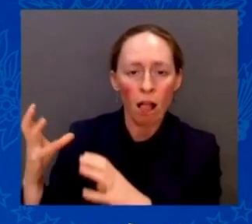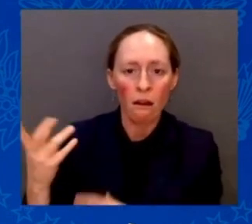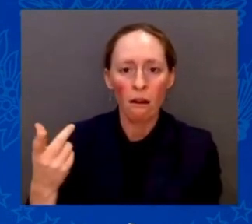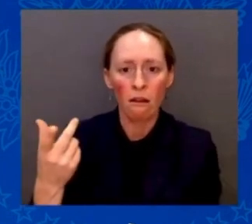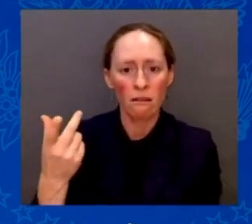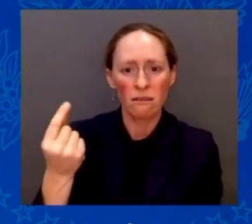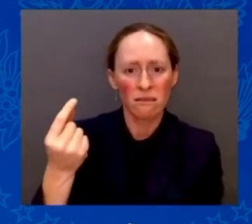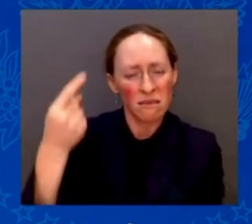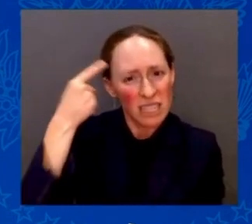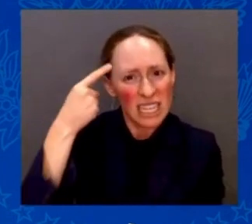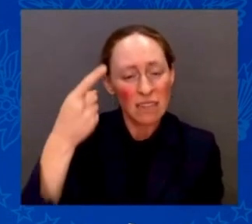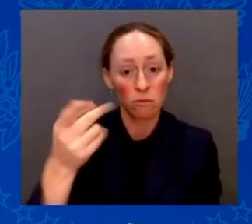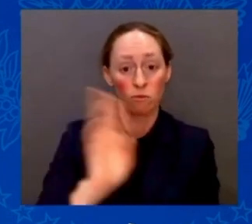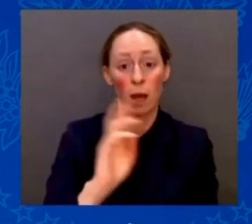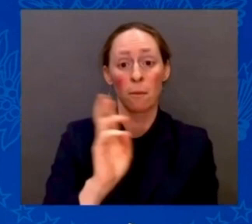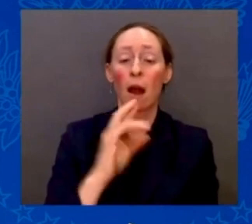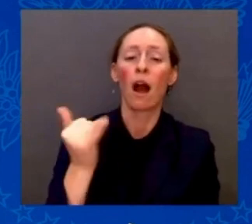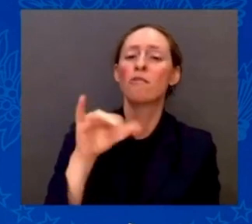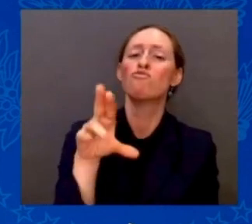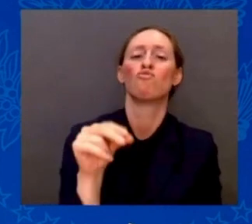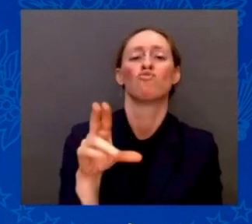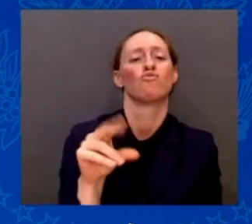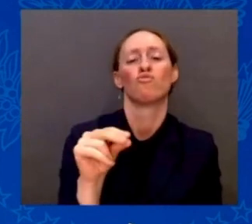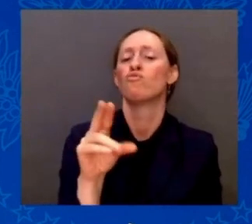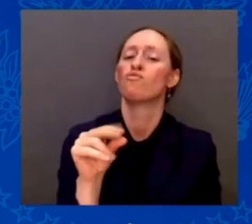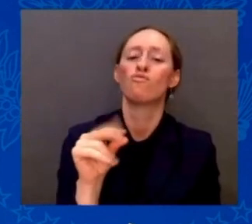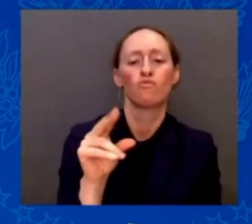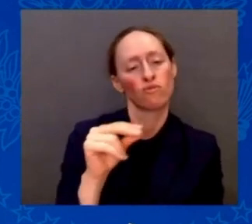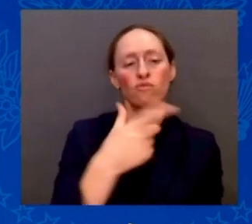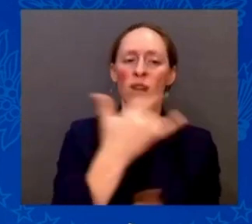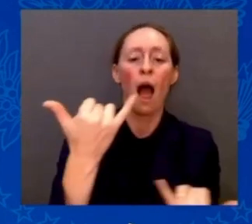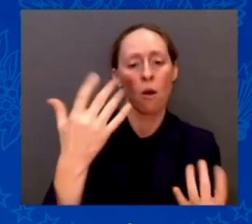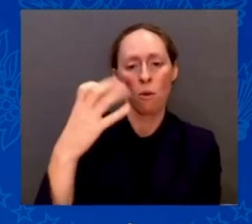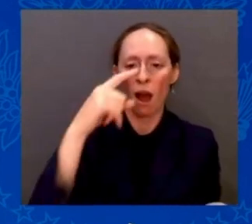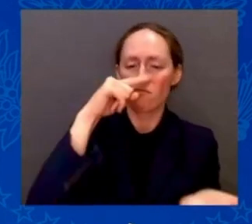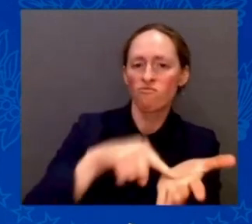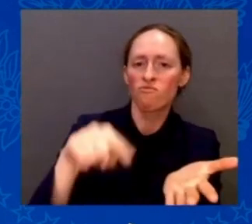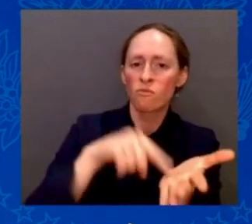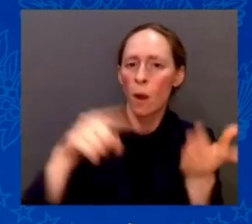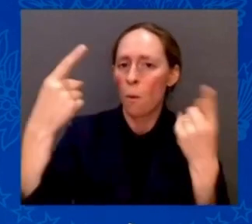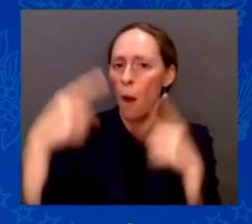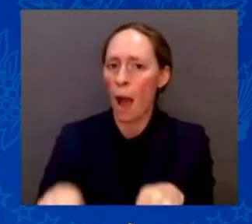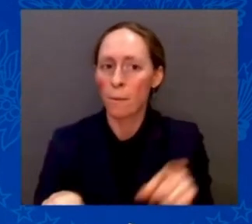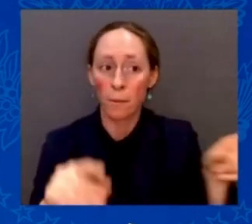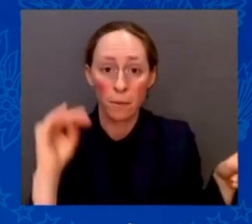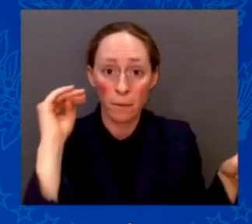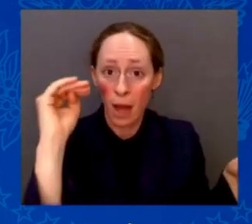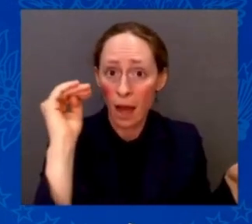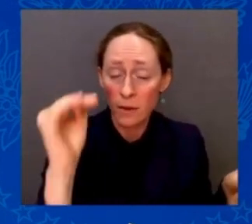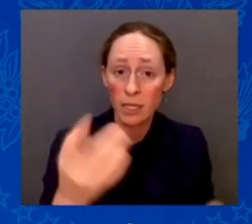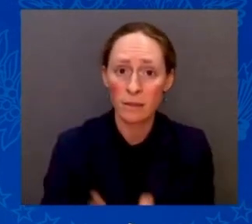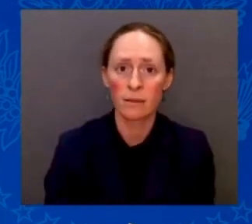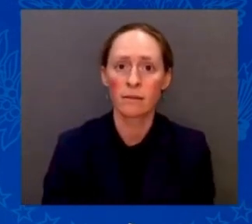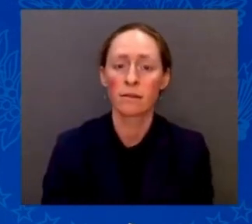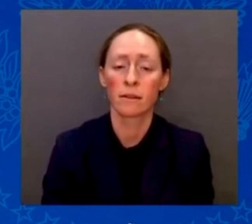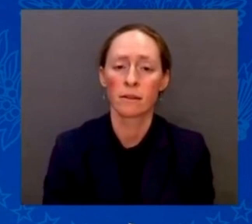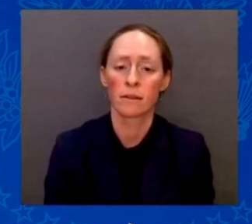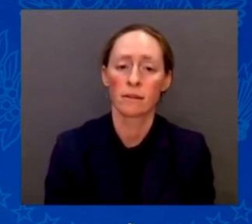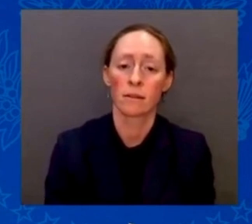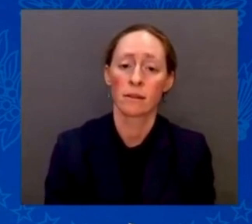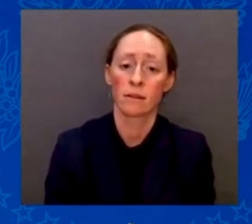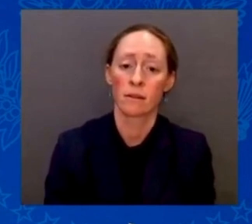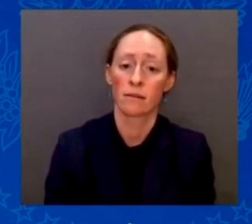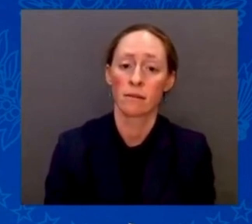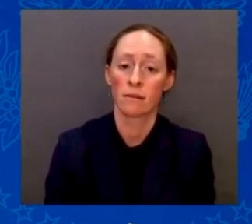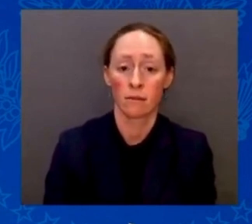Maui? Well, I welcome a federal response in Maui. I think that they should go out and talk to